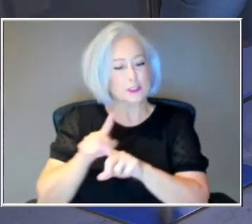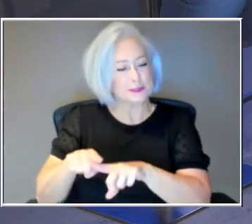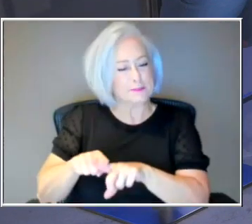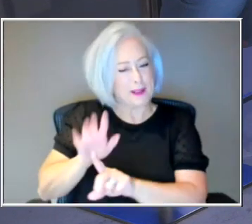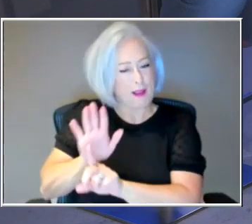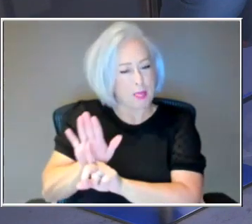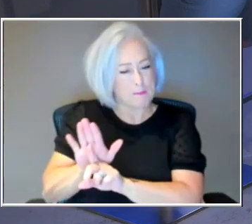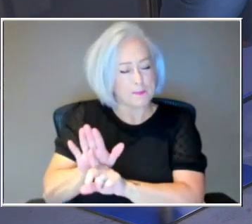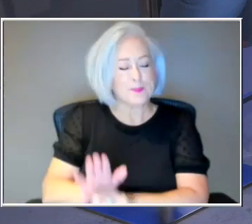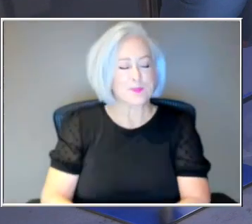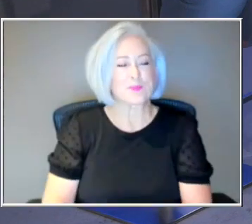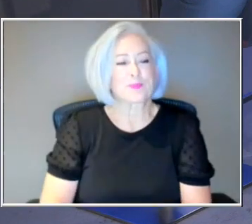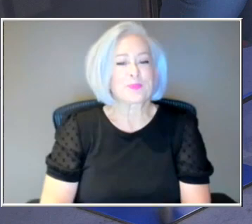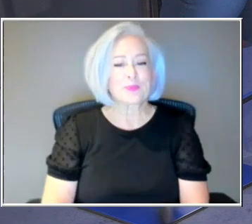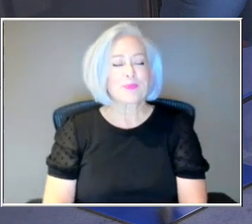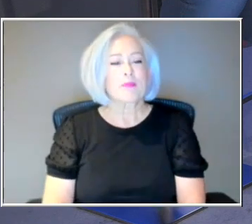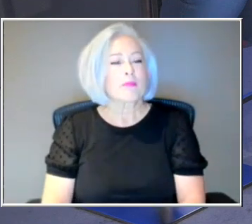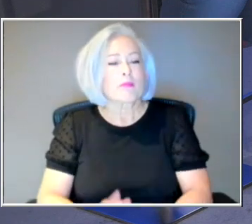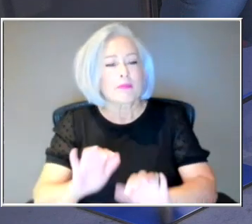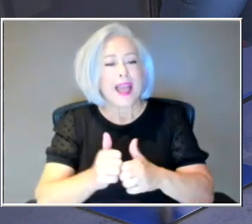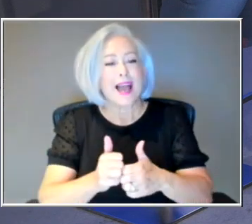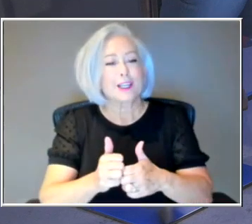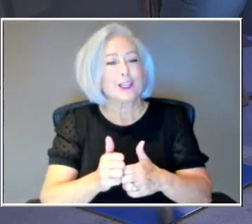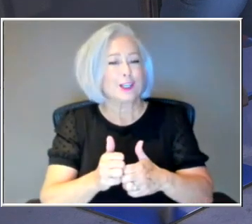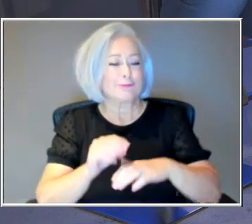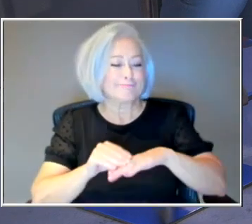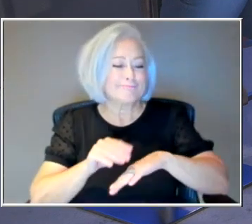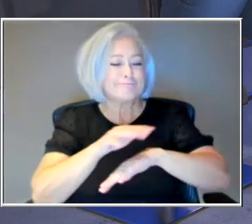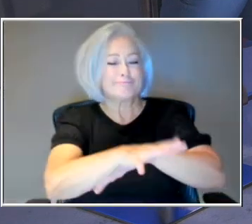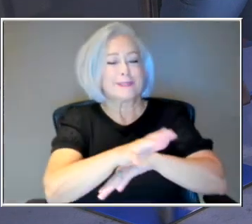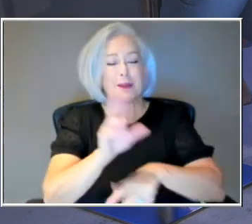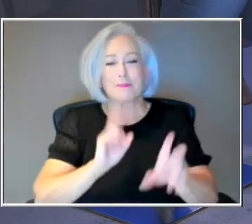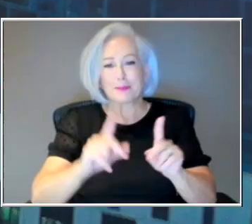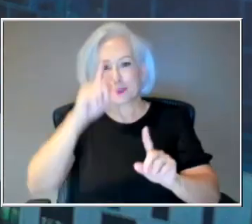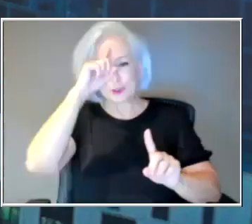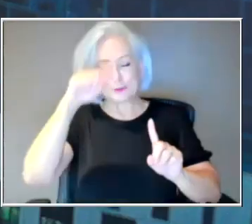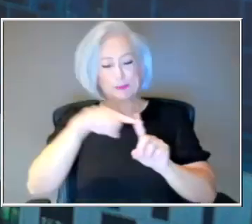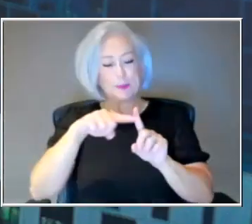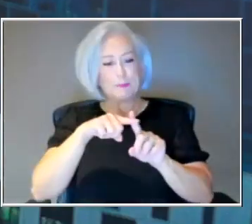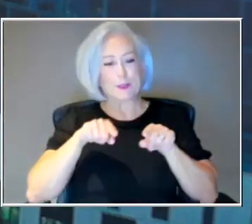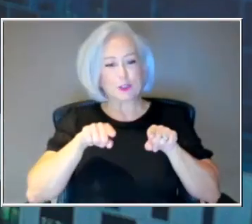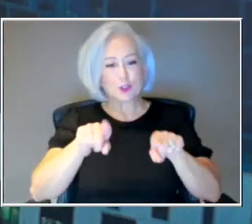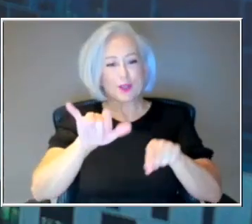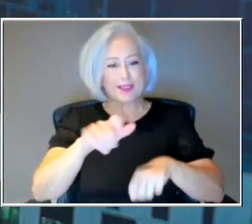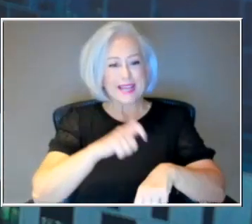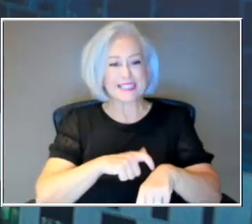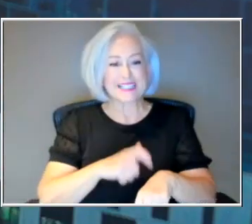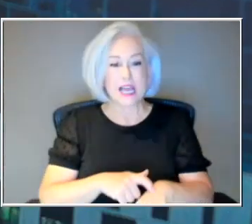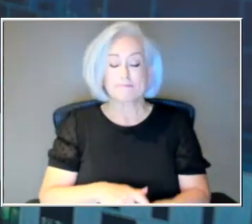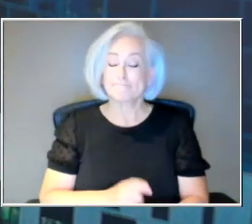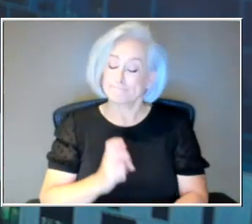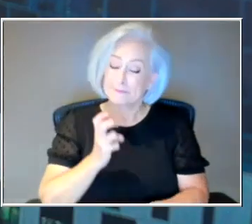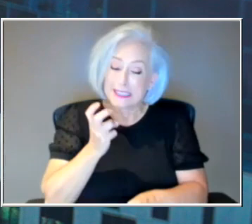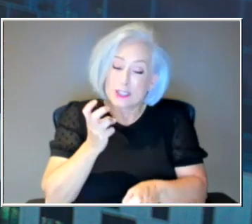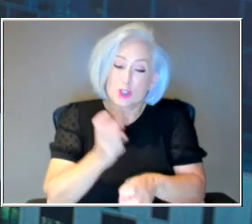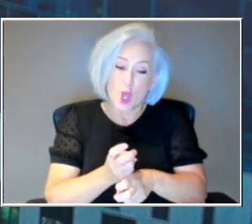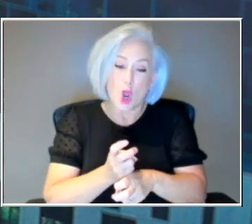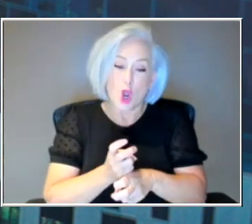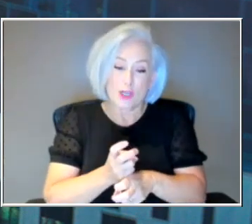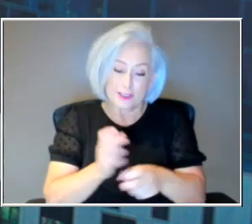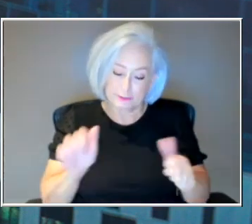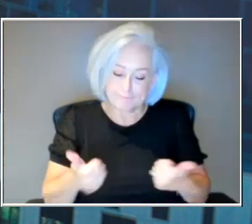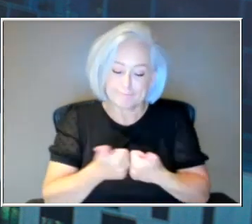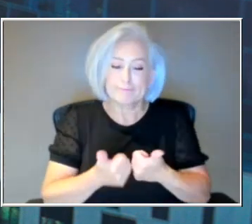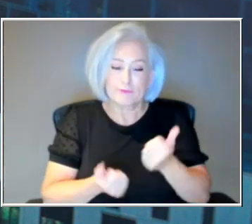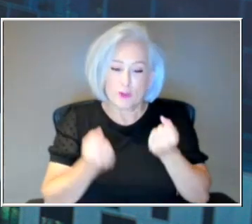this time? Yeah, it's hard because it is a low moment, obviously, for a lot of folks. You know,